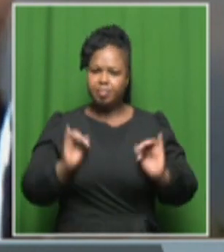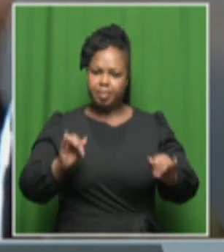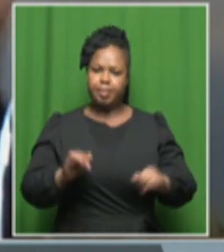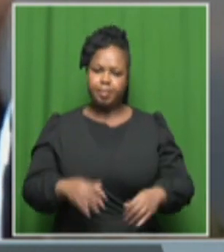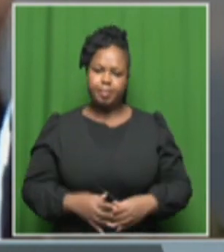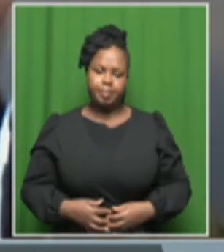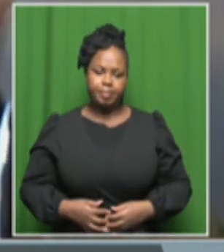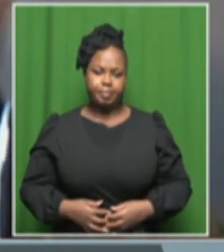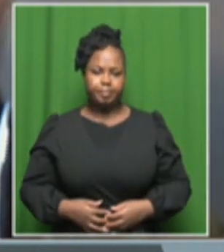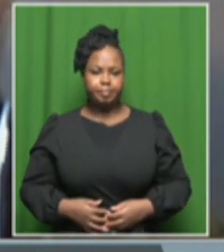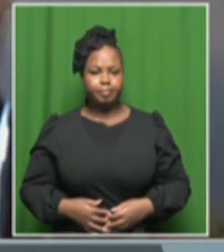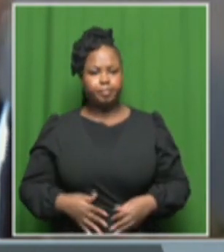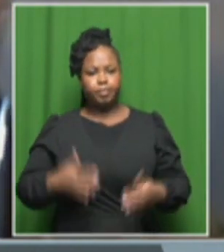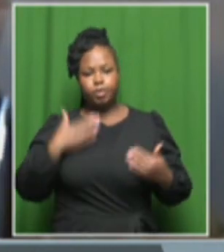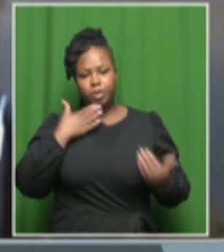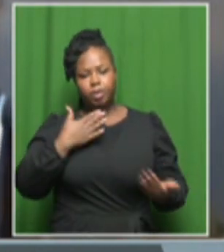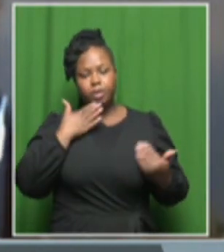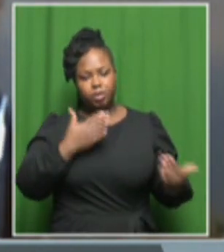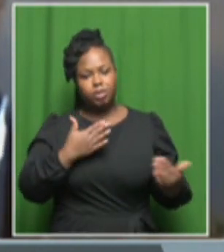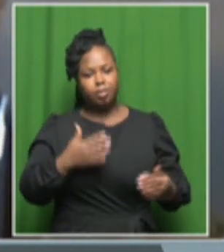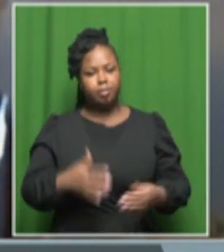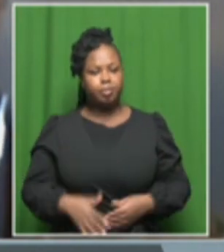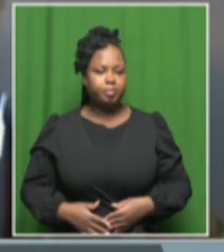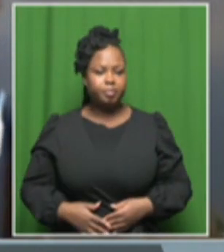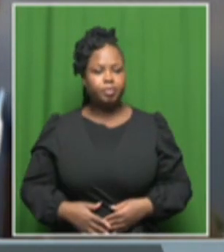let's leave it there. Thank you so much for that,